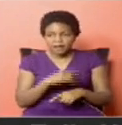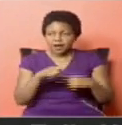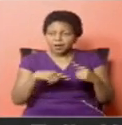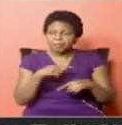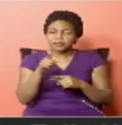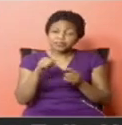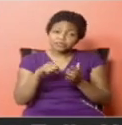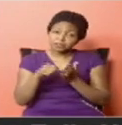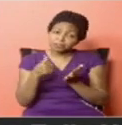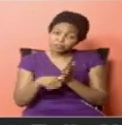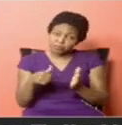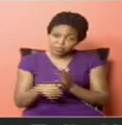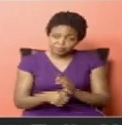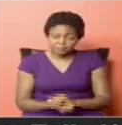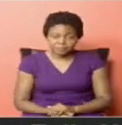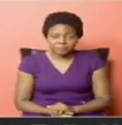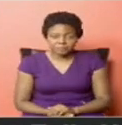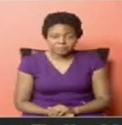this problem.